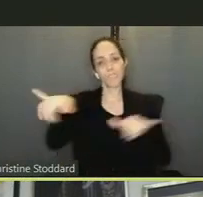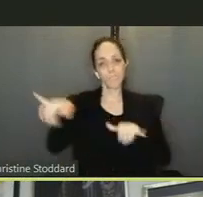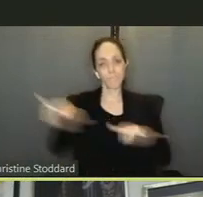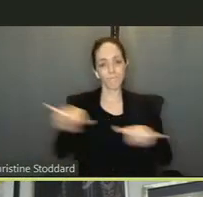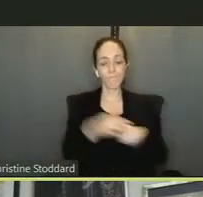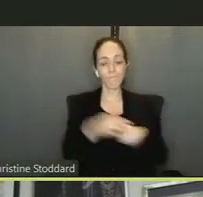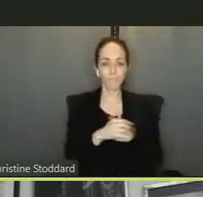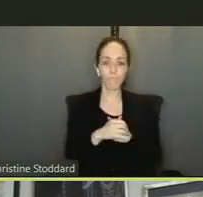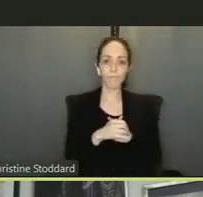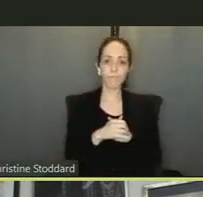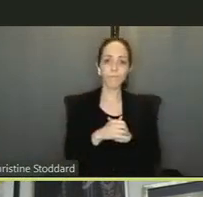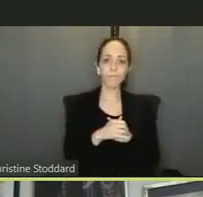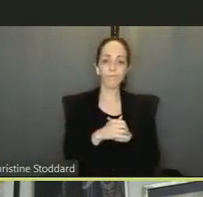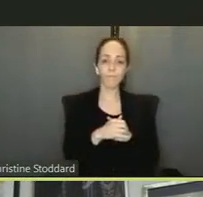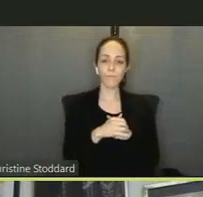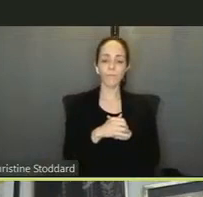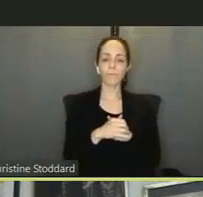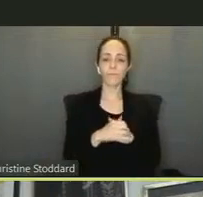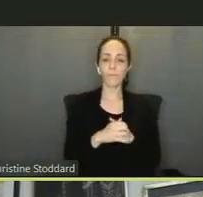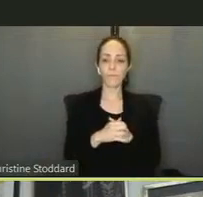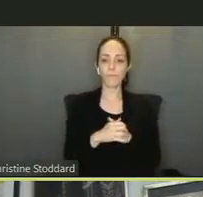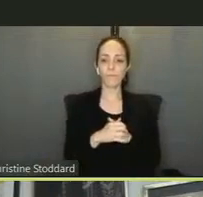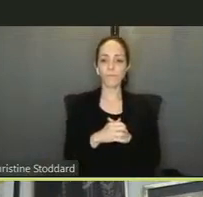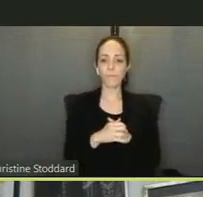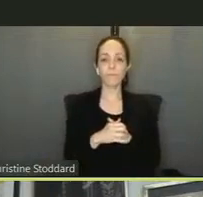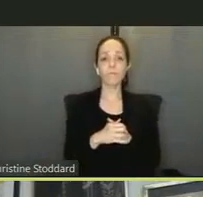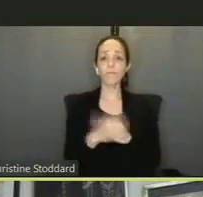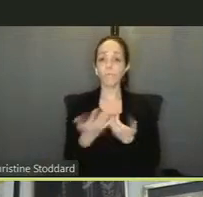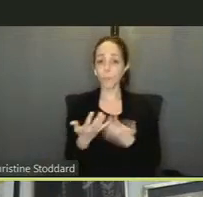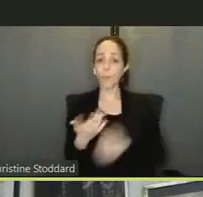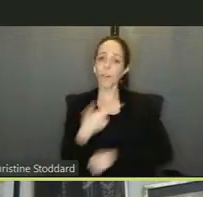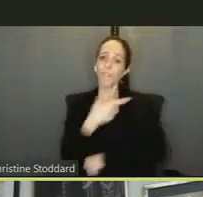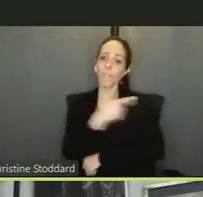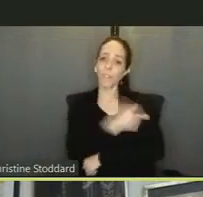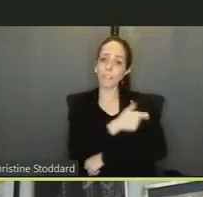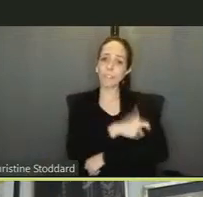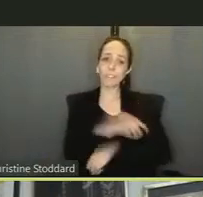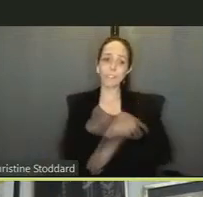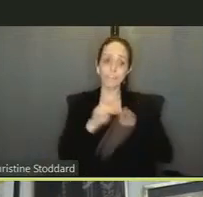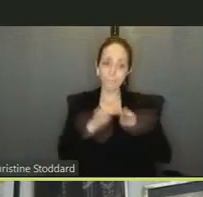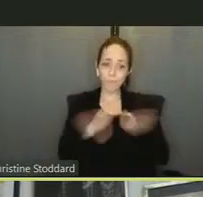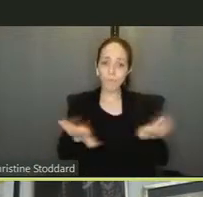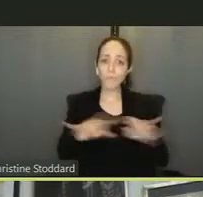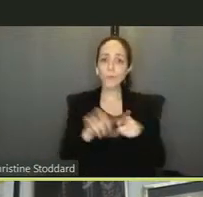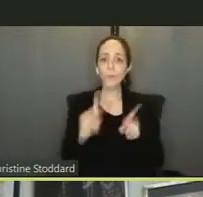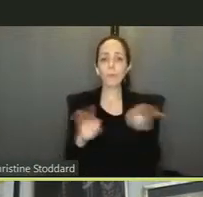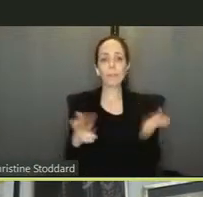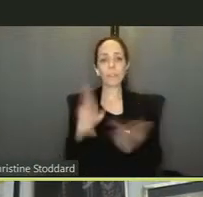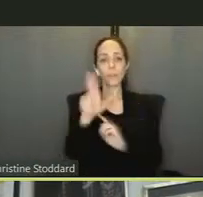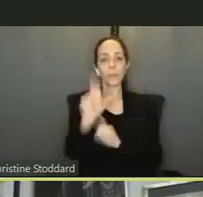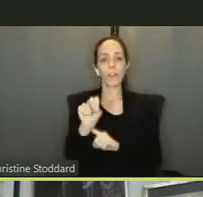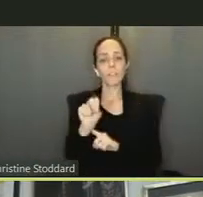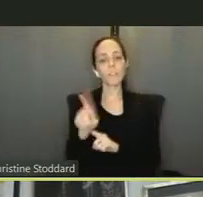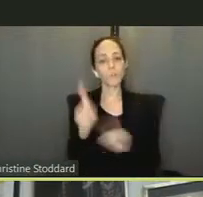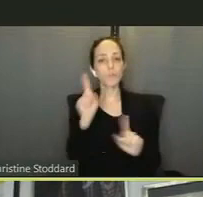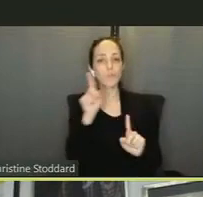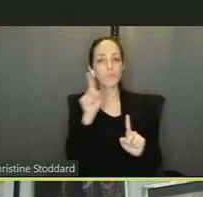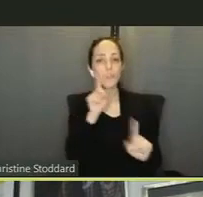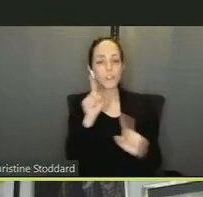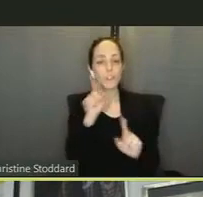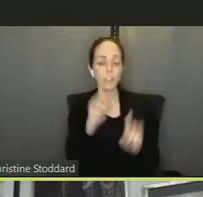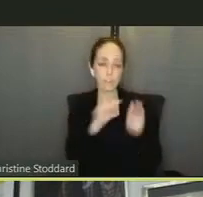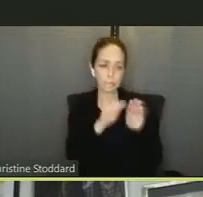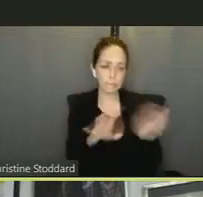So how are we doing in terms of getting the vaccines to people here in the US? As you've certainly heard, the rollout has been a